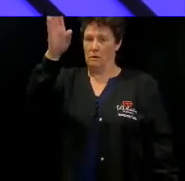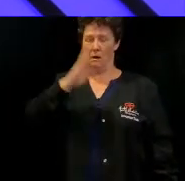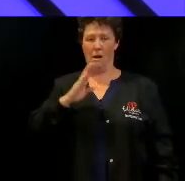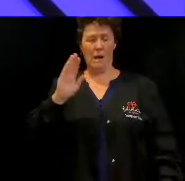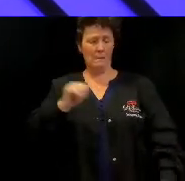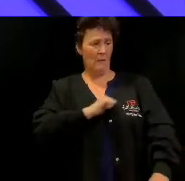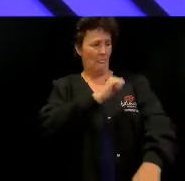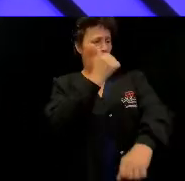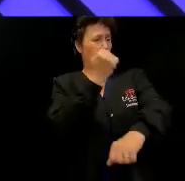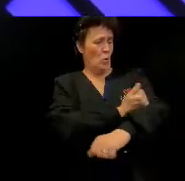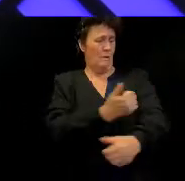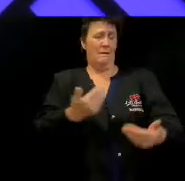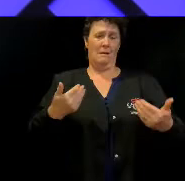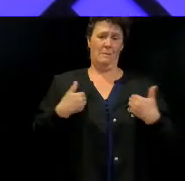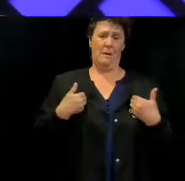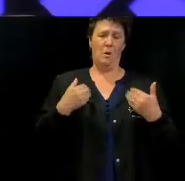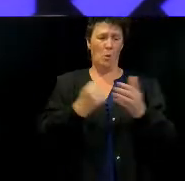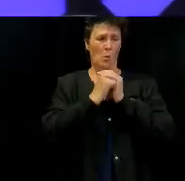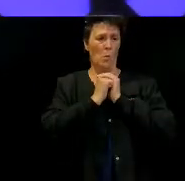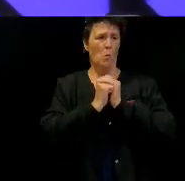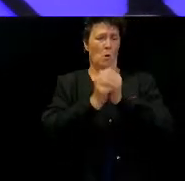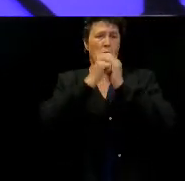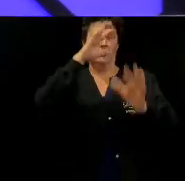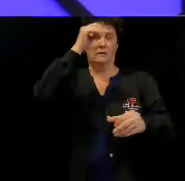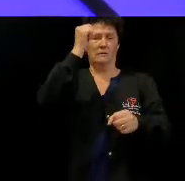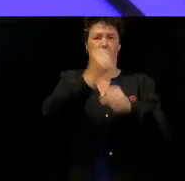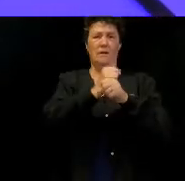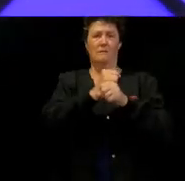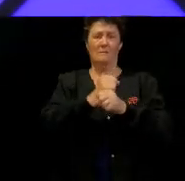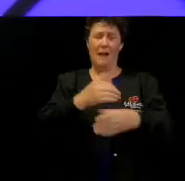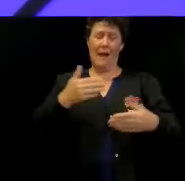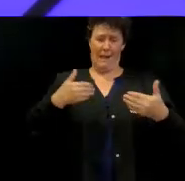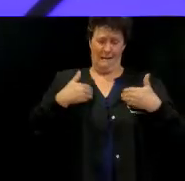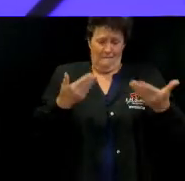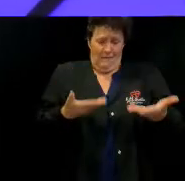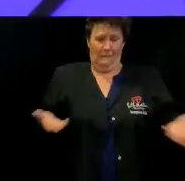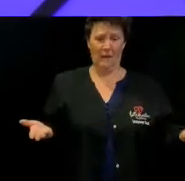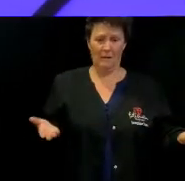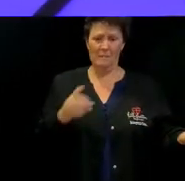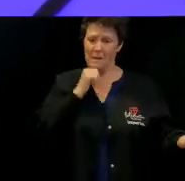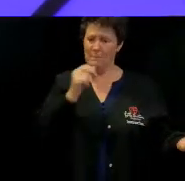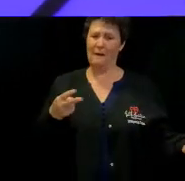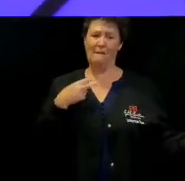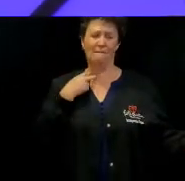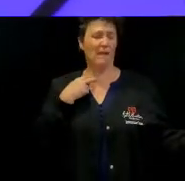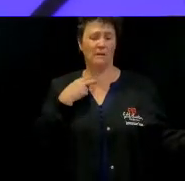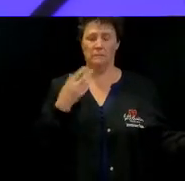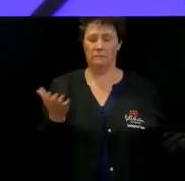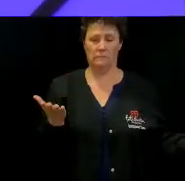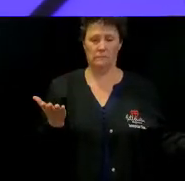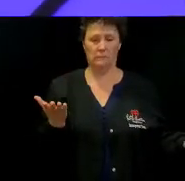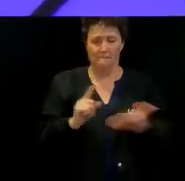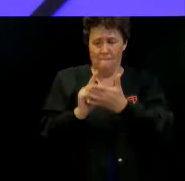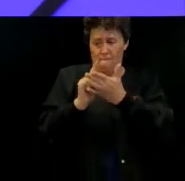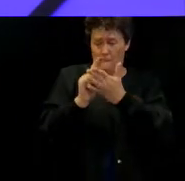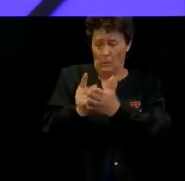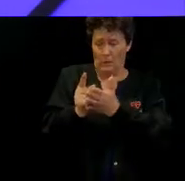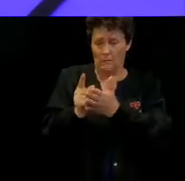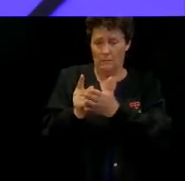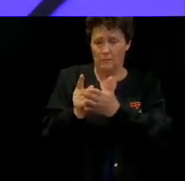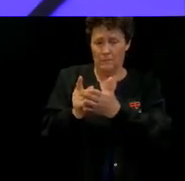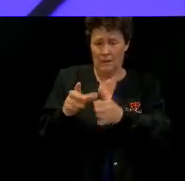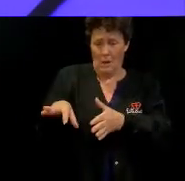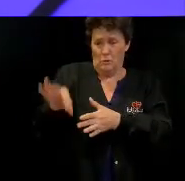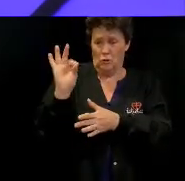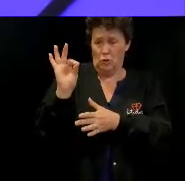got faith and I got worship and I got some stuff, man. Now listen, I'm not a victim. I'm only a victim for a moment, but I choose to move into